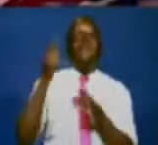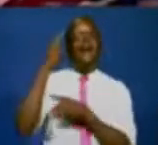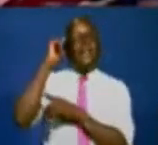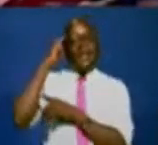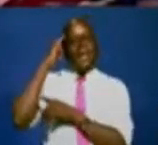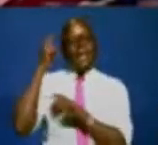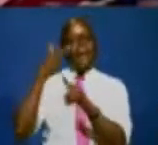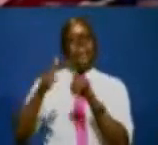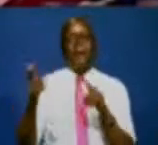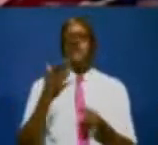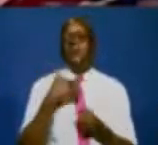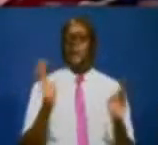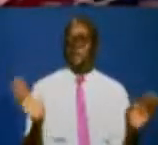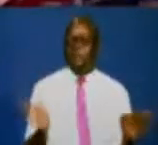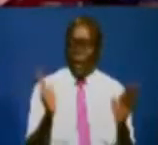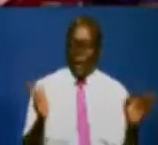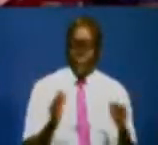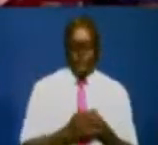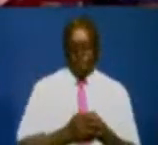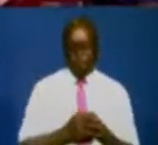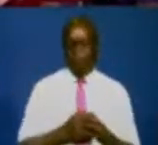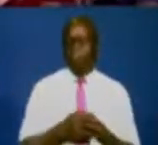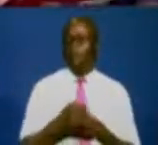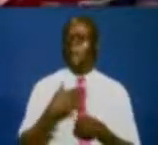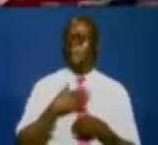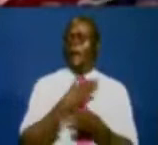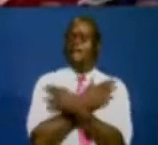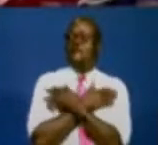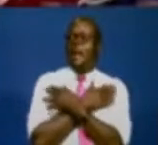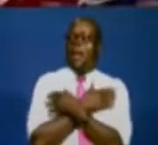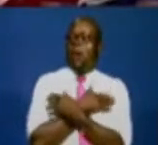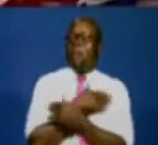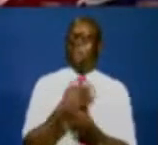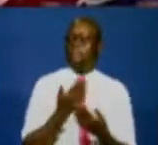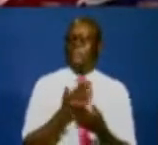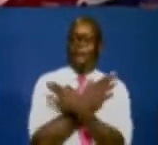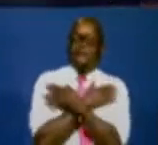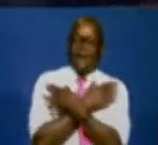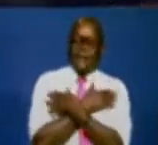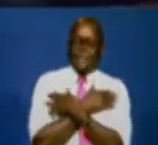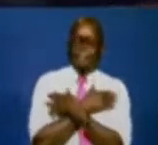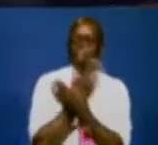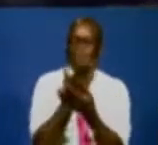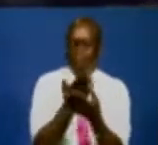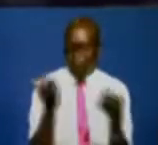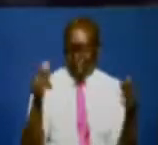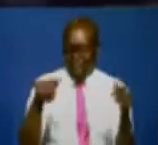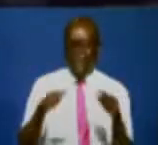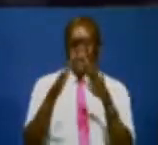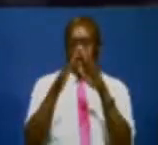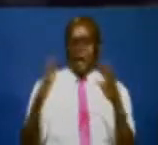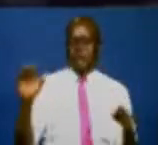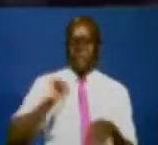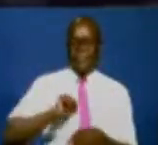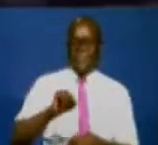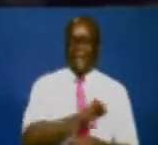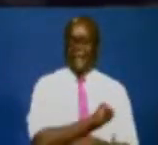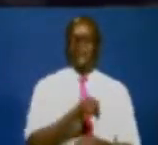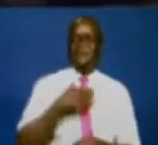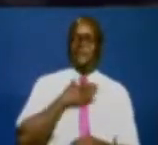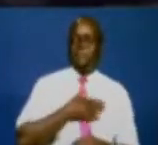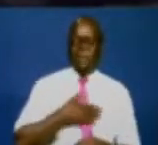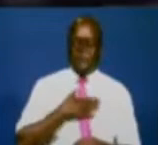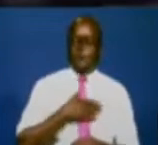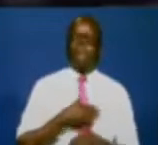but I want to urge my fellow friends and colleagues in this House, please,